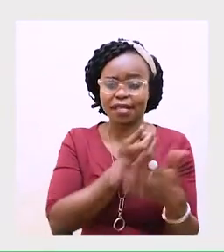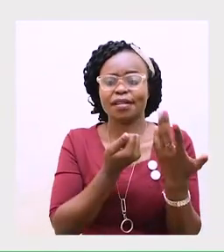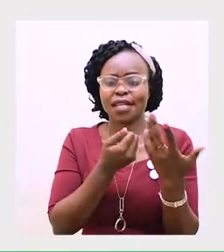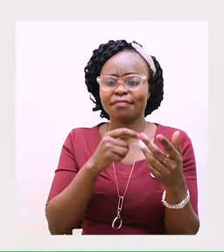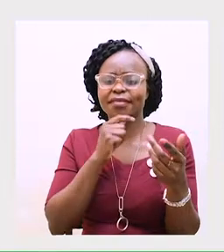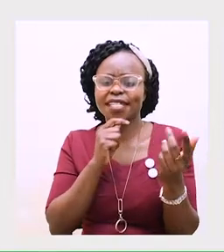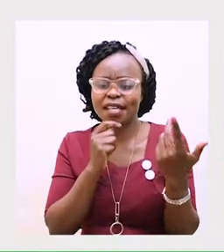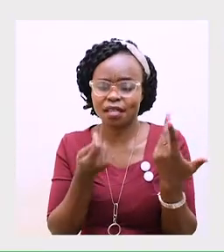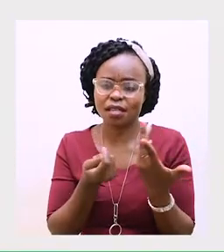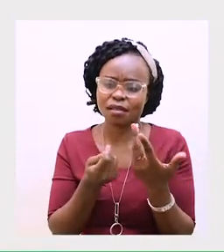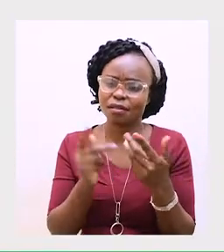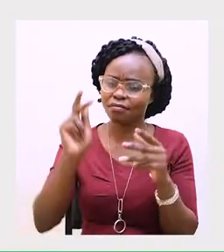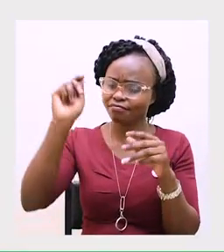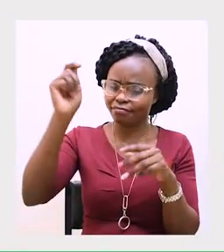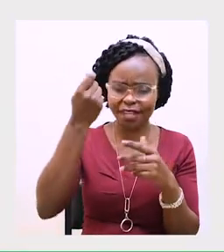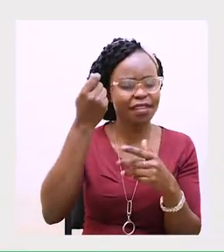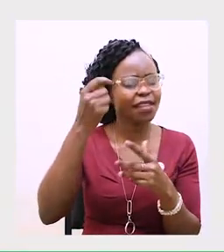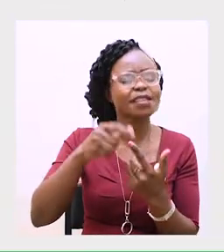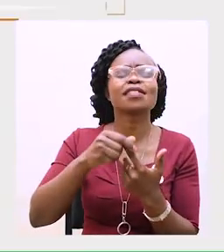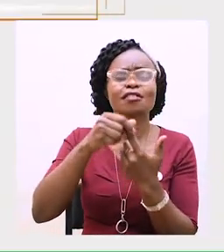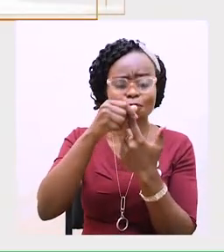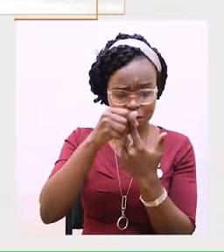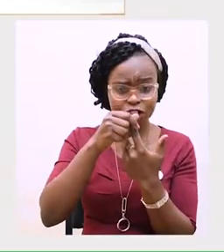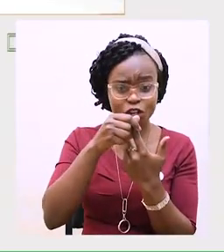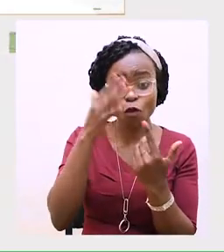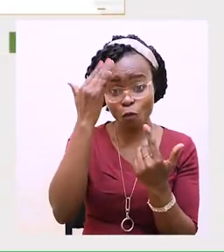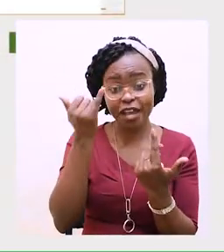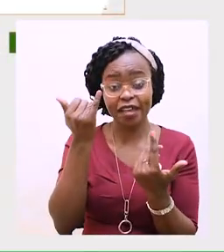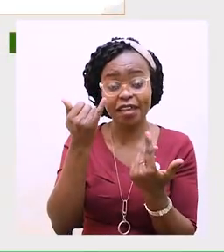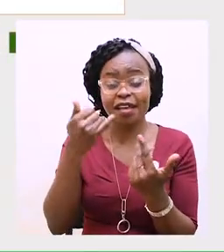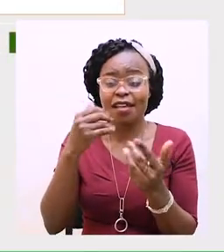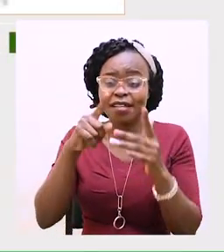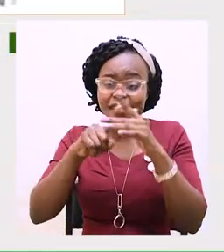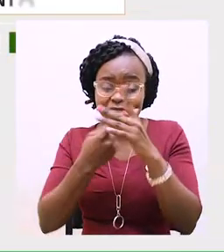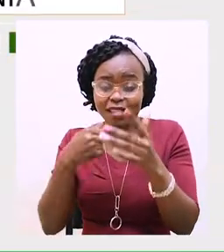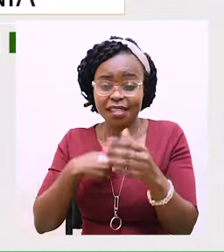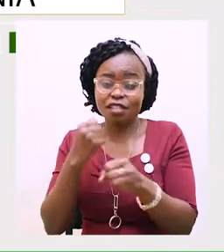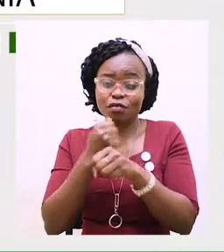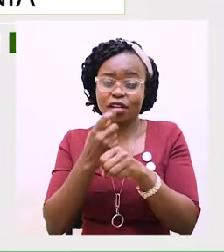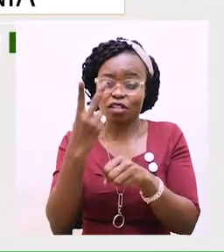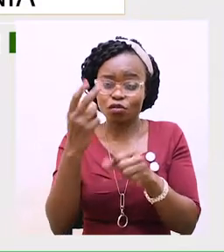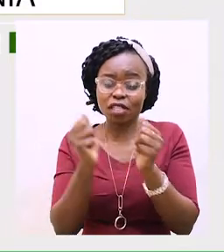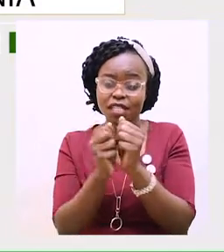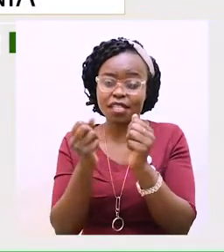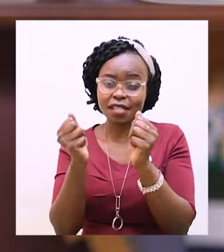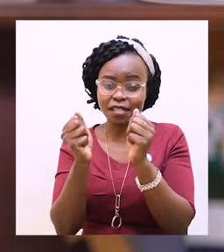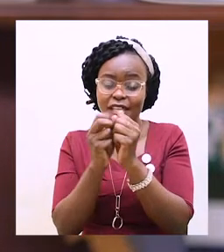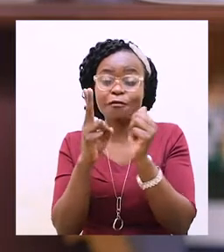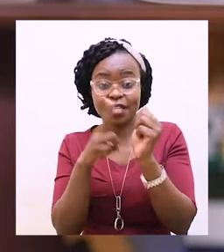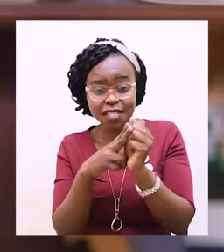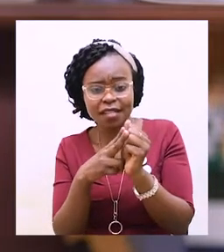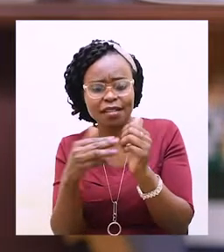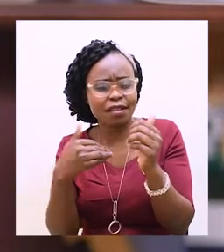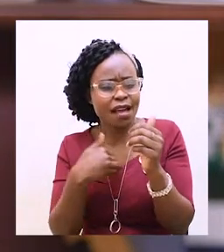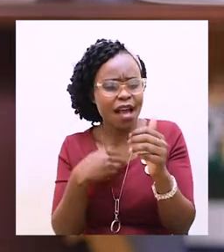have Tanzania. Kenya has been outstanding because they started this work in 2017. And